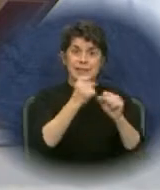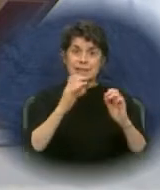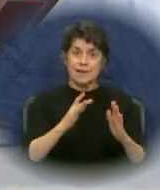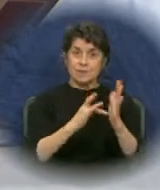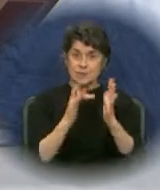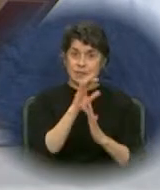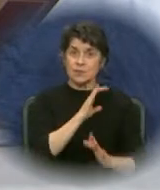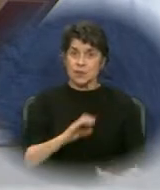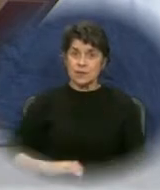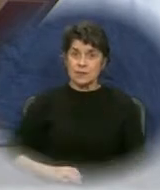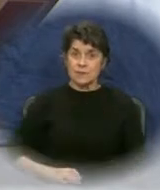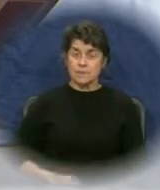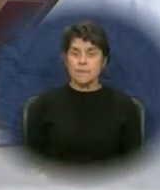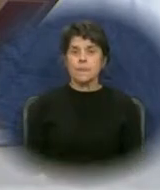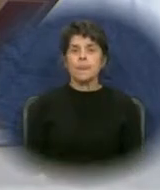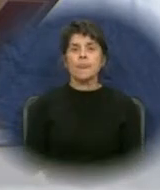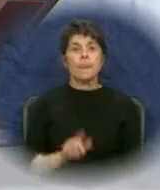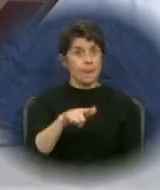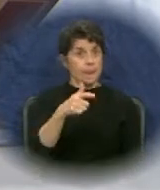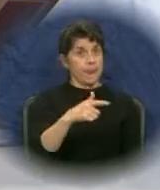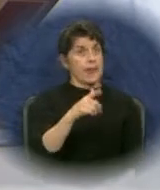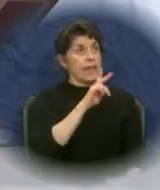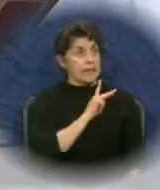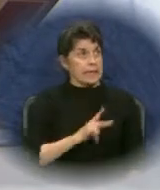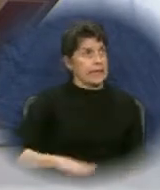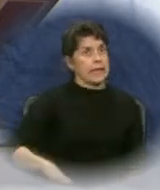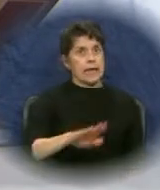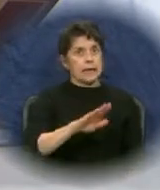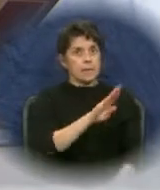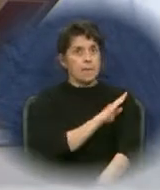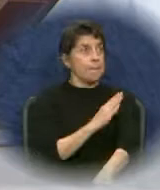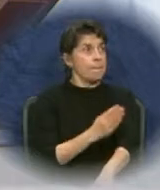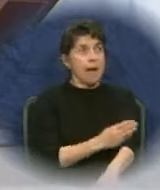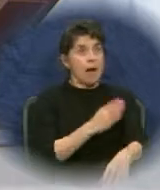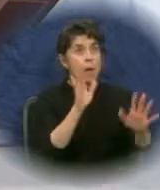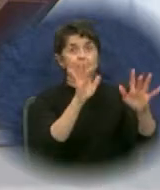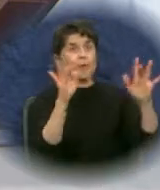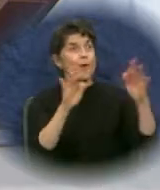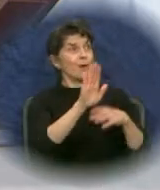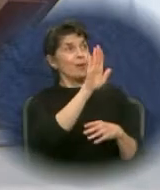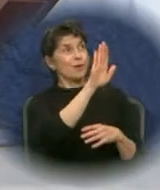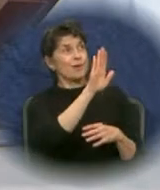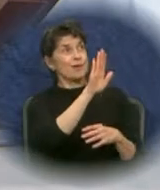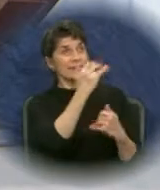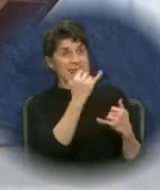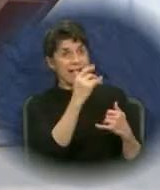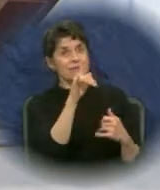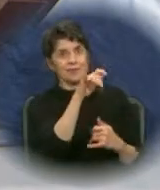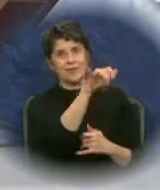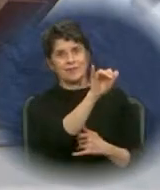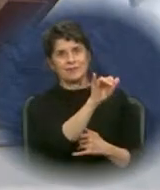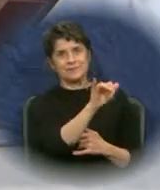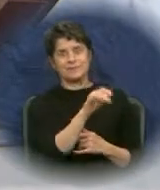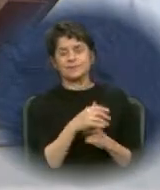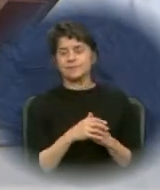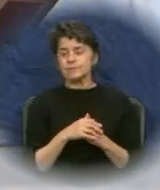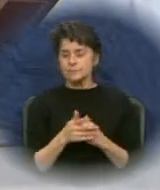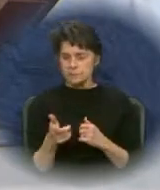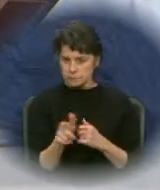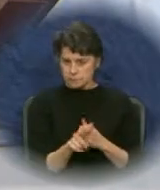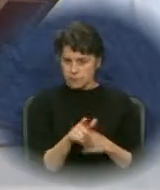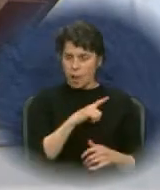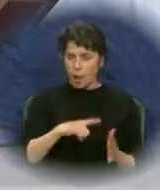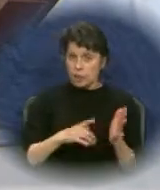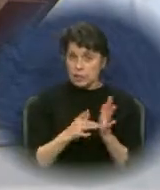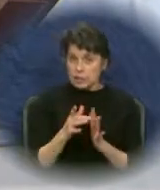Jesus Christ. For the kingdom, the power, and the glory are yours, now and forever. Lord Jesus Christ, who said to your